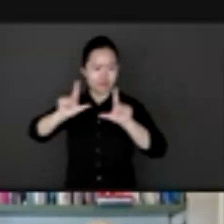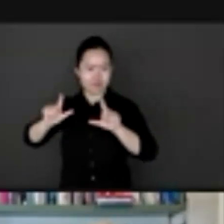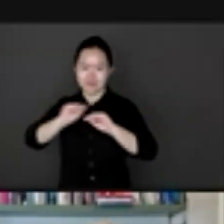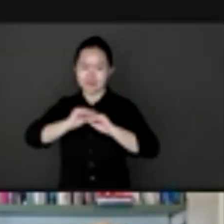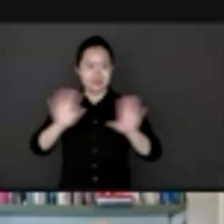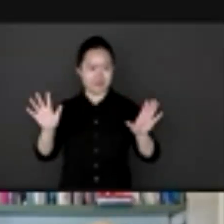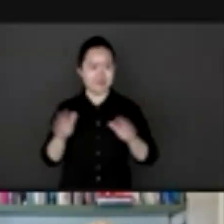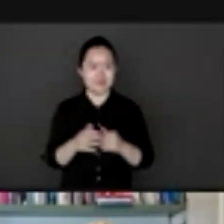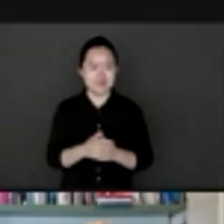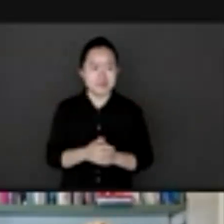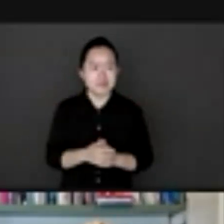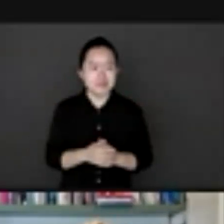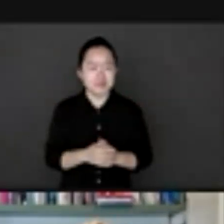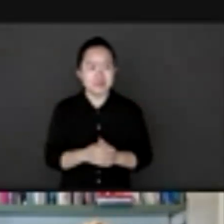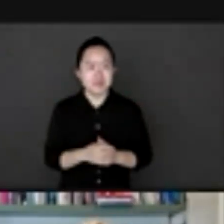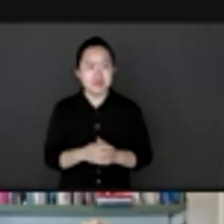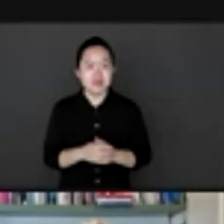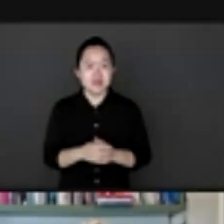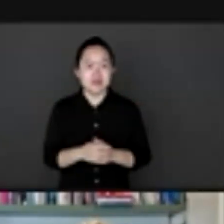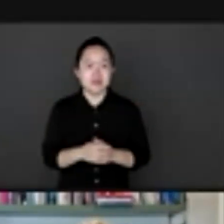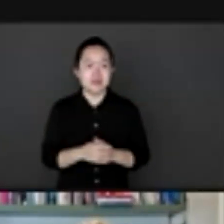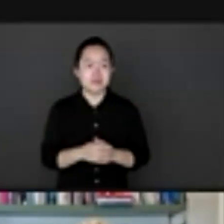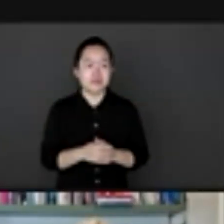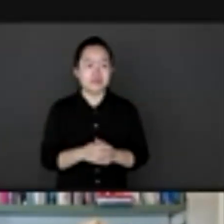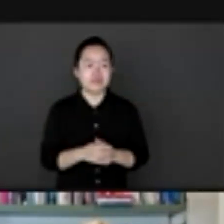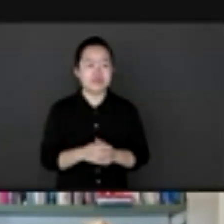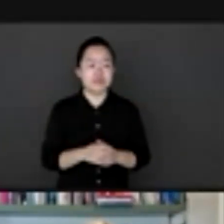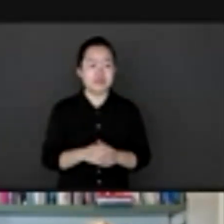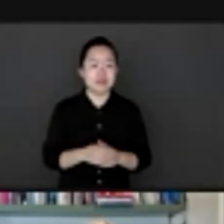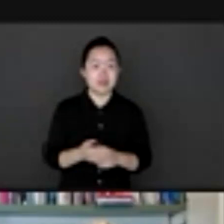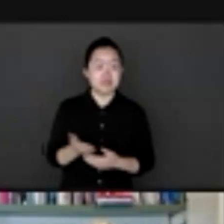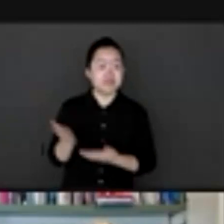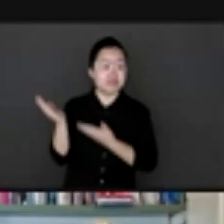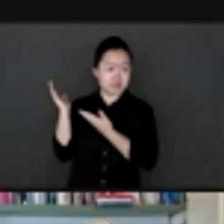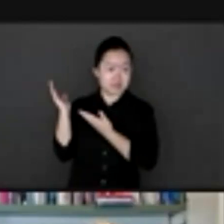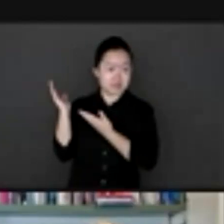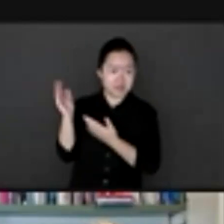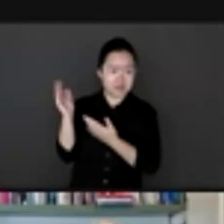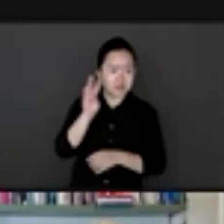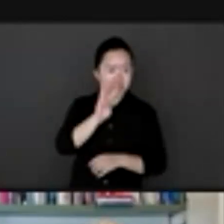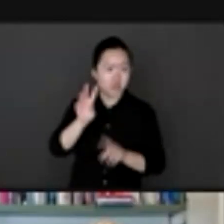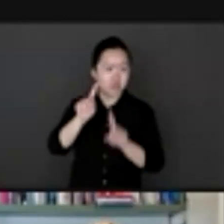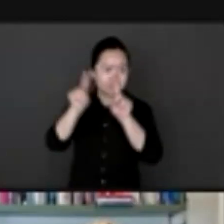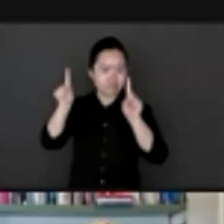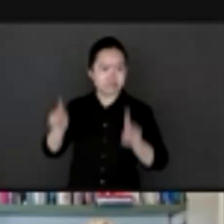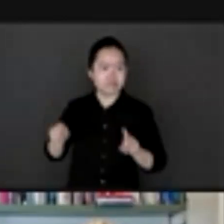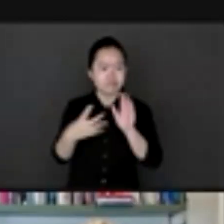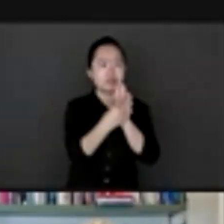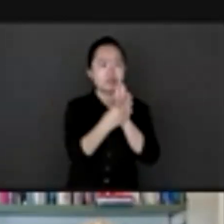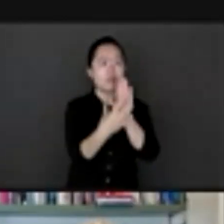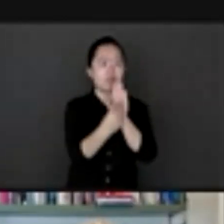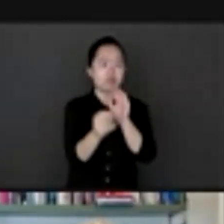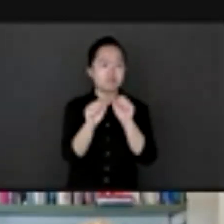Italia pieces are also used to assemble website templates for specific categories of Italian